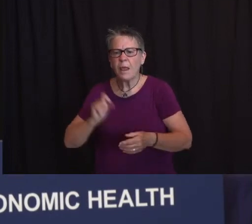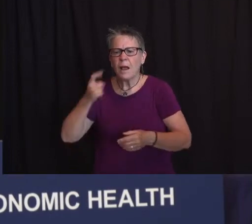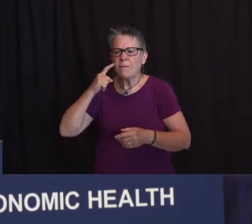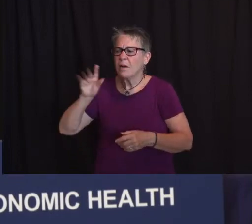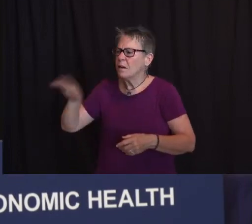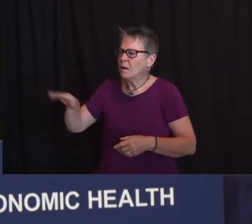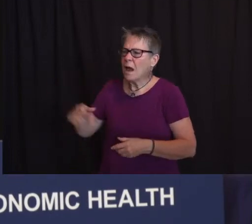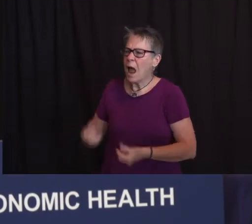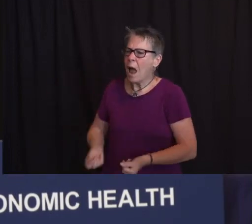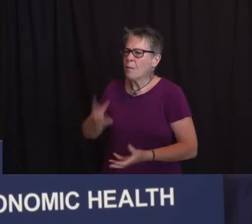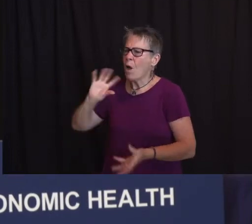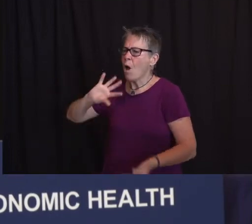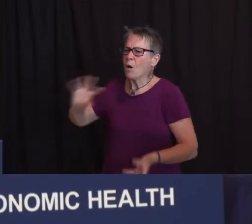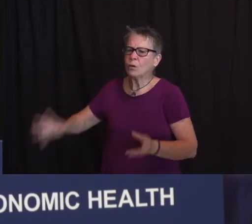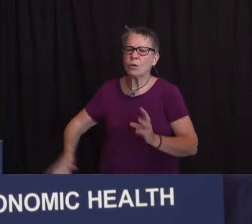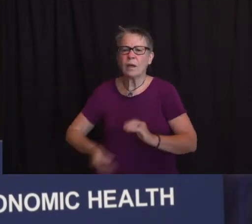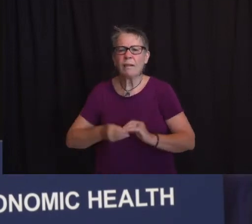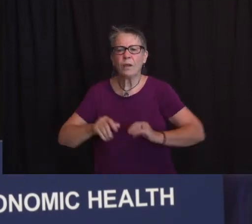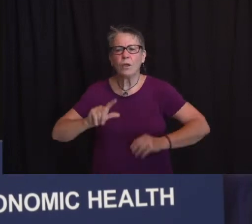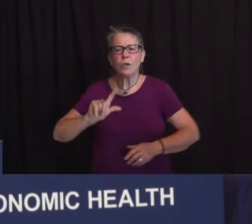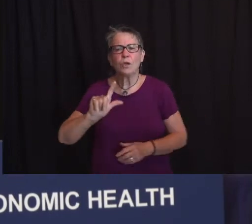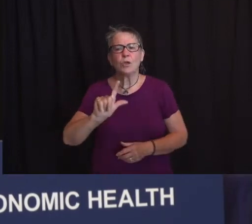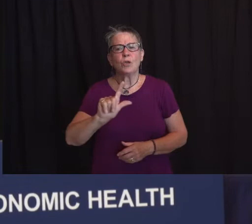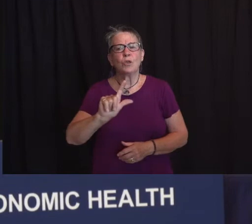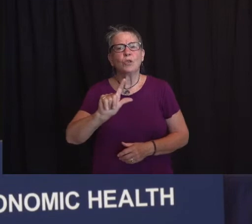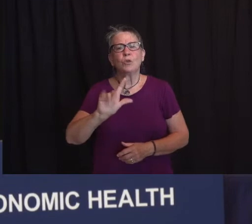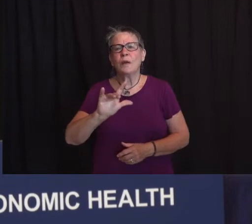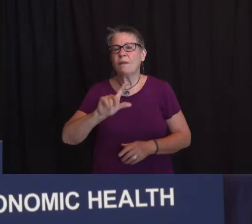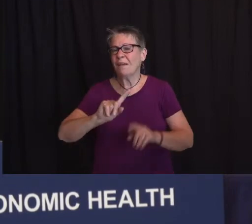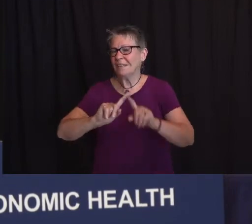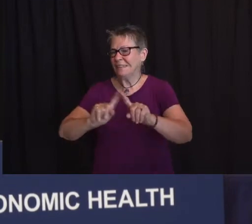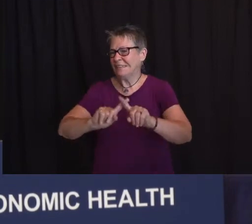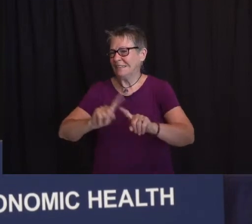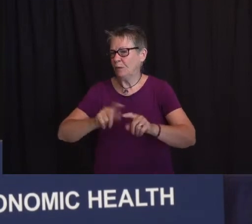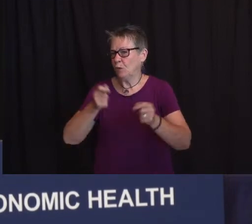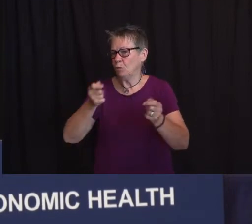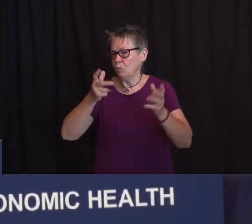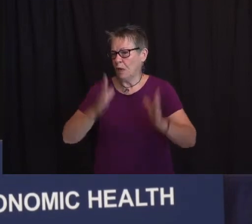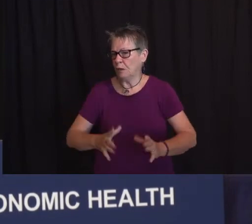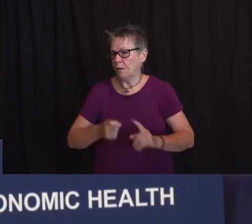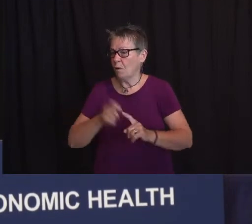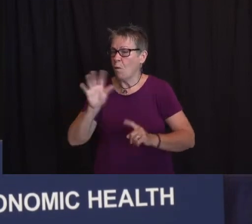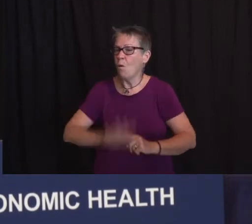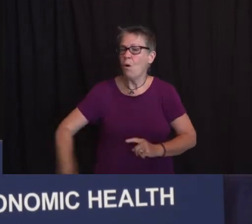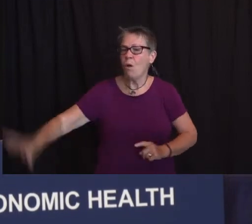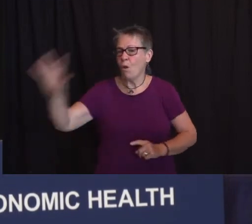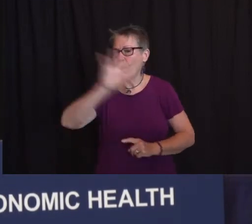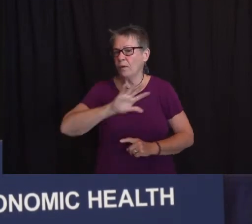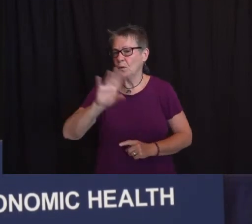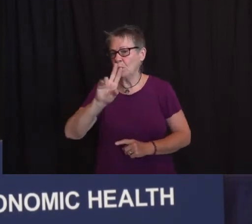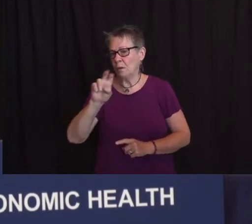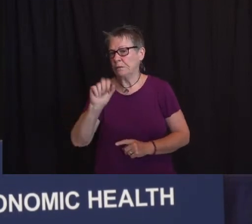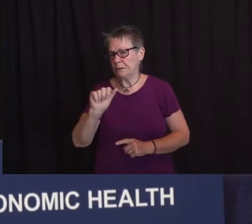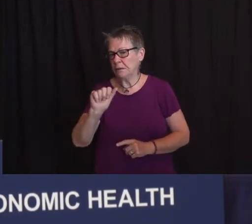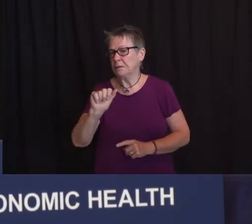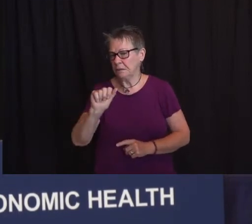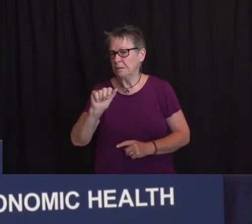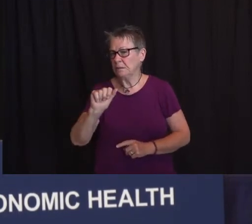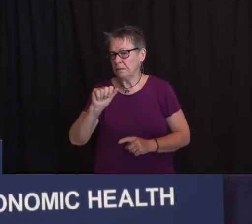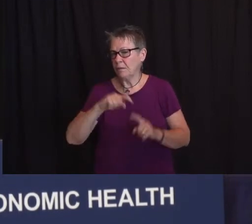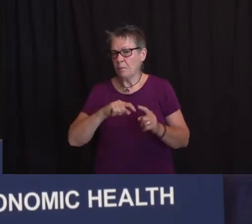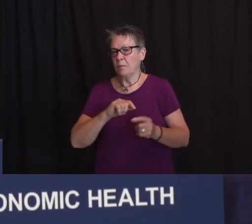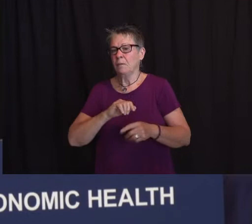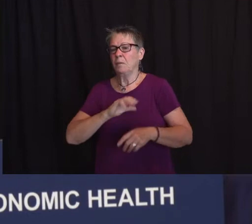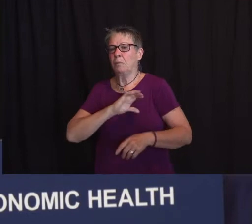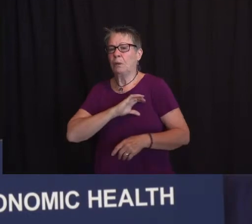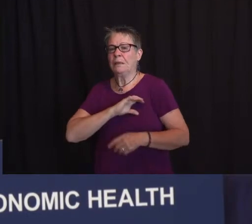the country. Is this something that moves around the country, or is this a one and done? Or this was actually the first time of its kind,